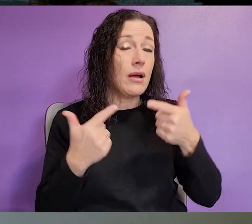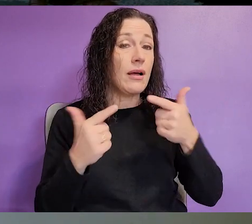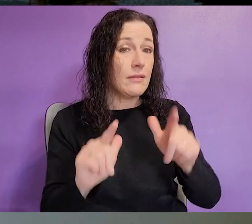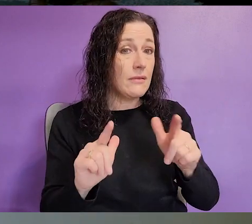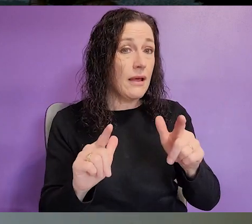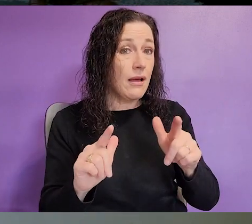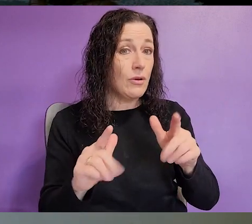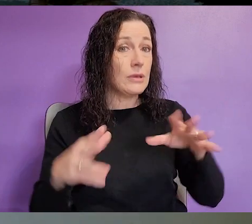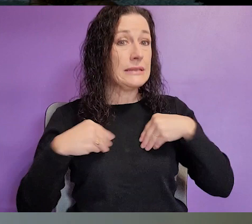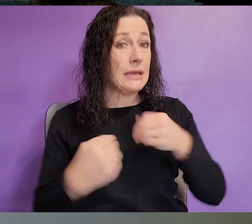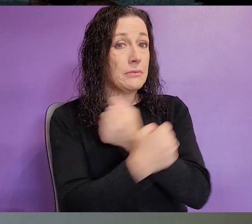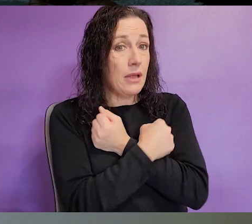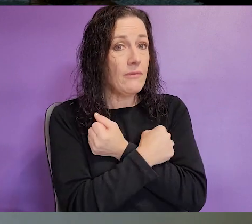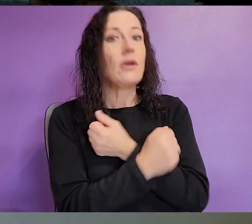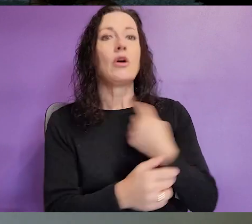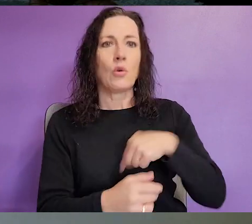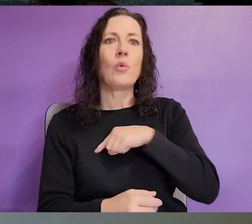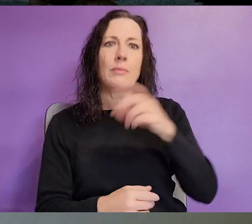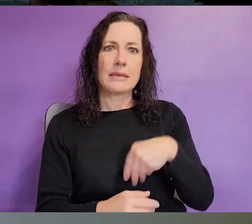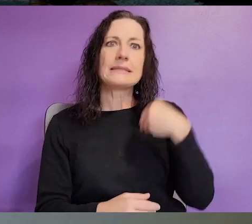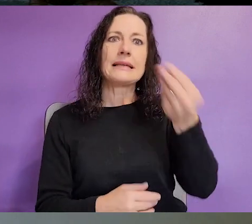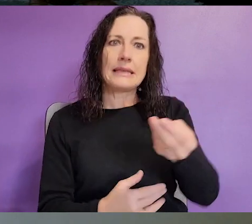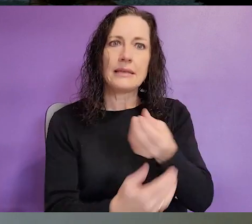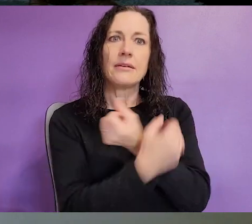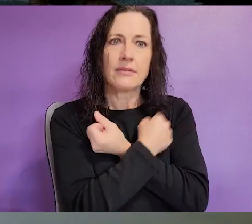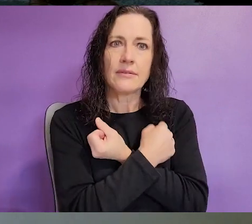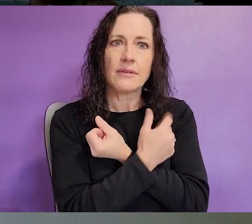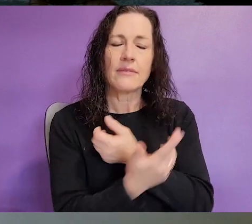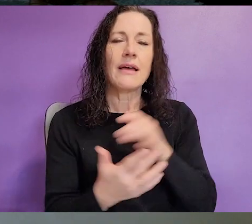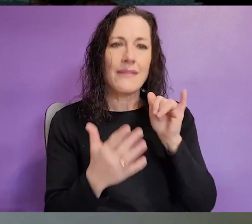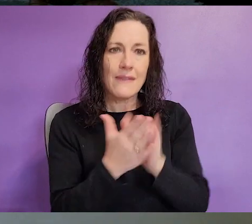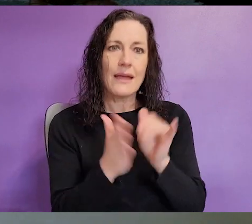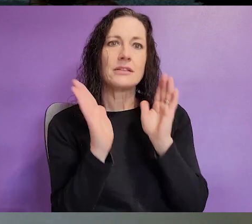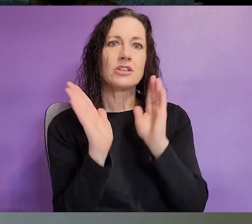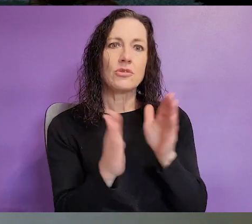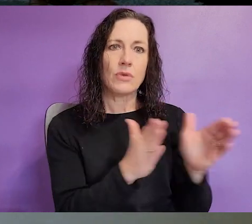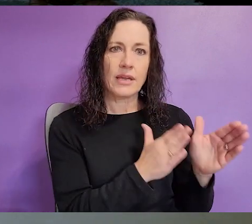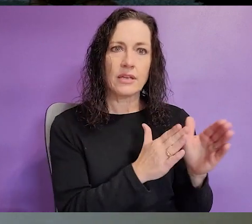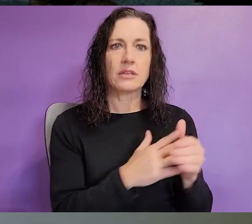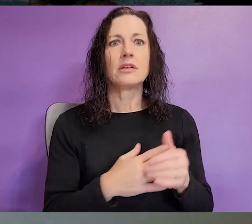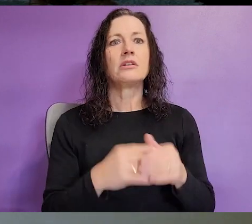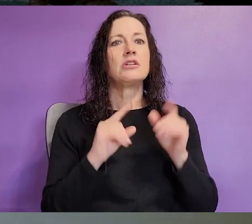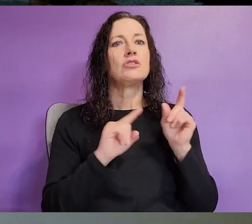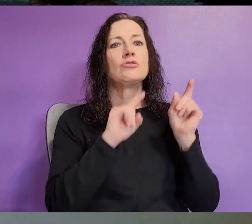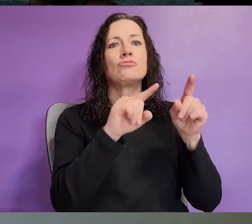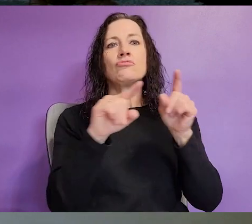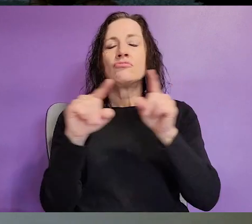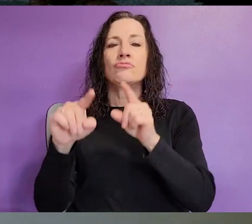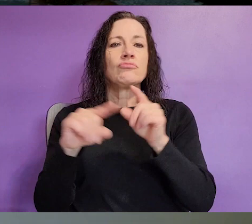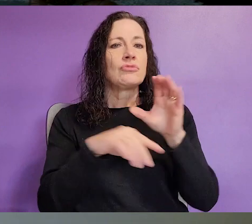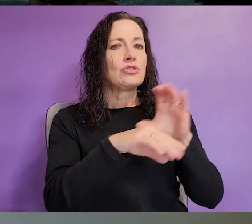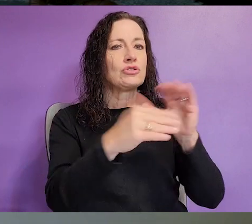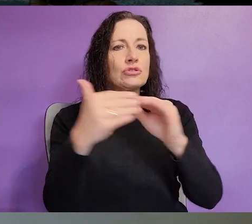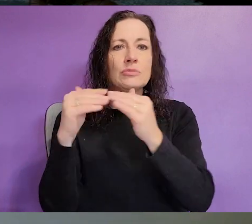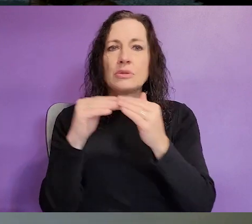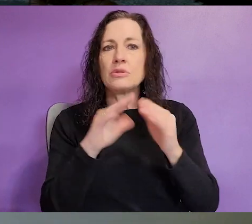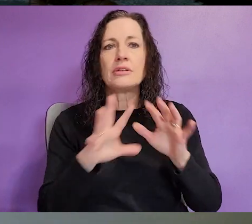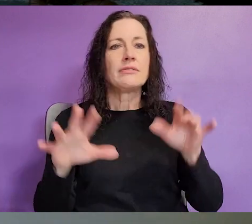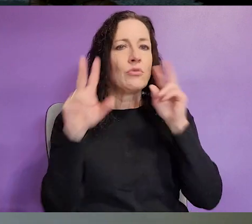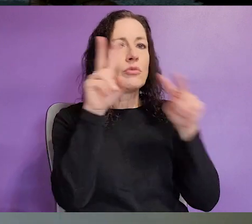that's arrangement. And so we look around in church and we go together to the